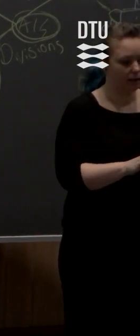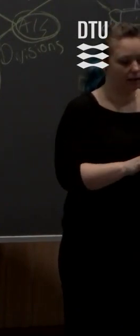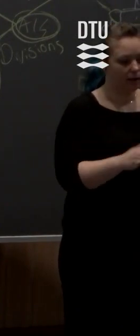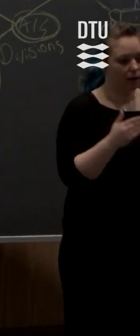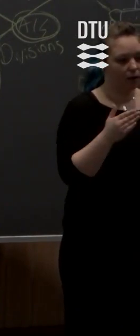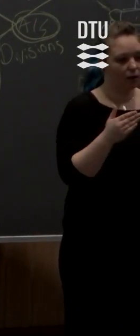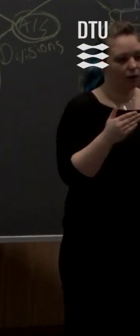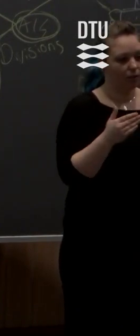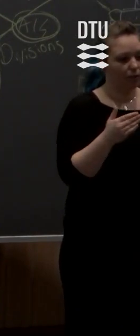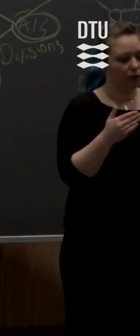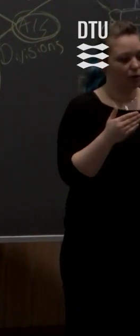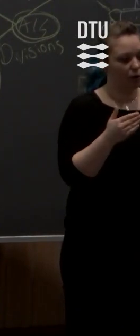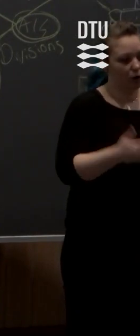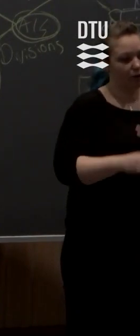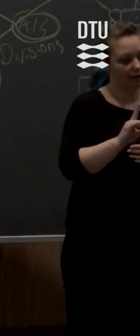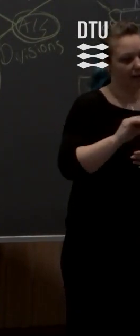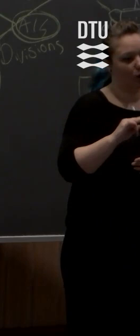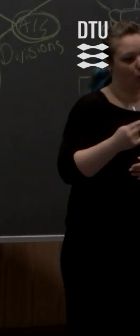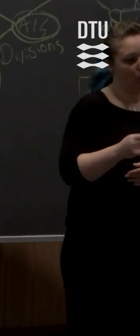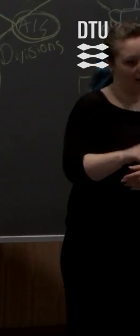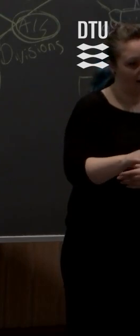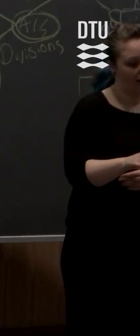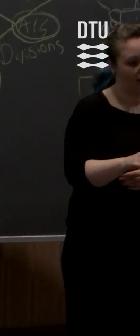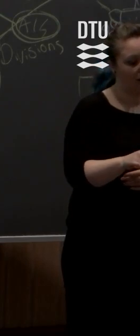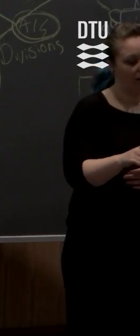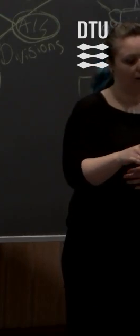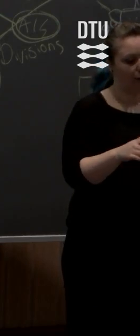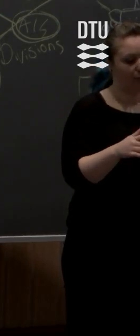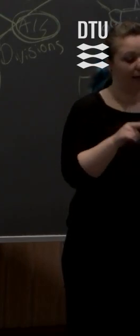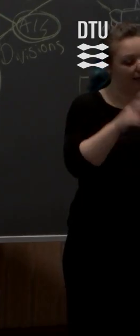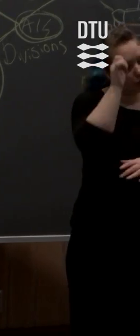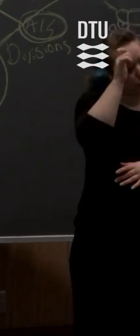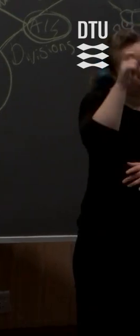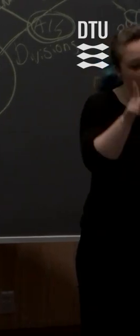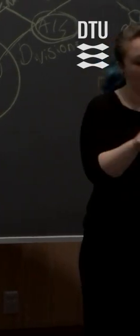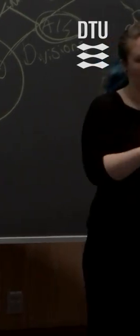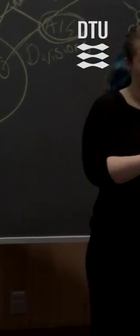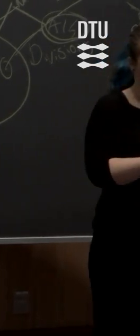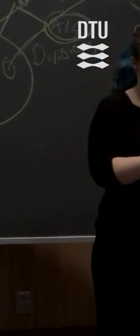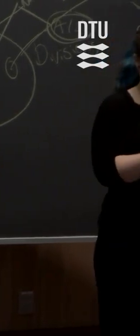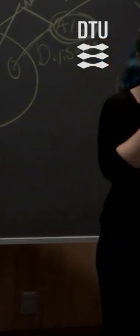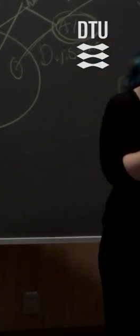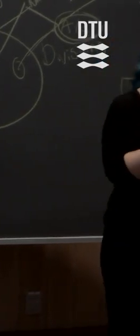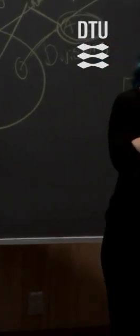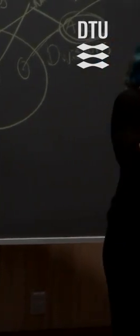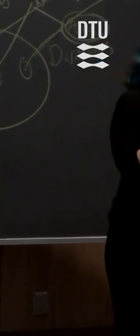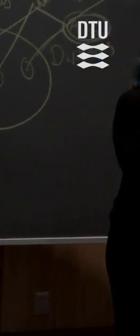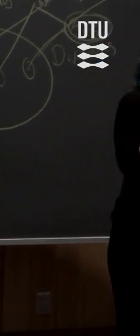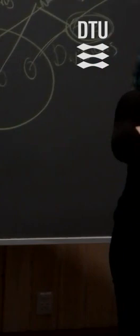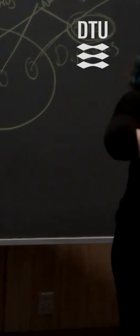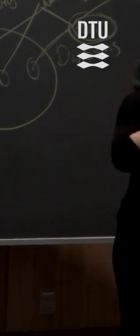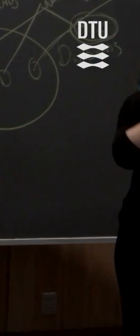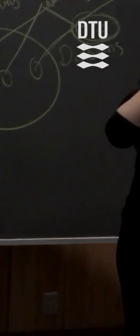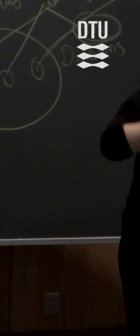of the DPDHL and also the DHL Express culture that as leaders, we're responsible for people,